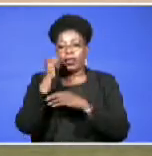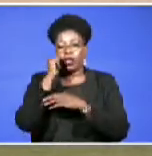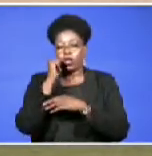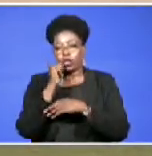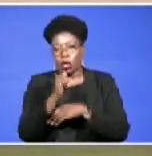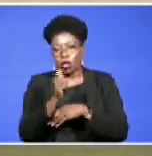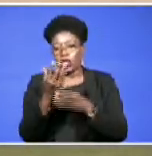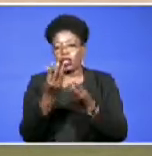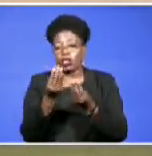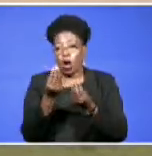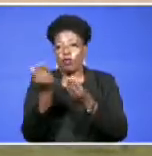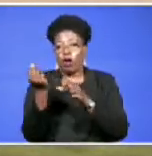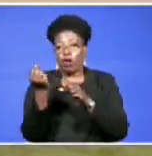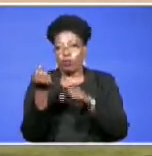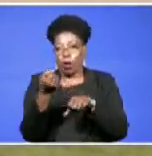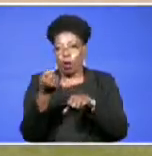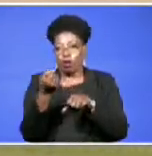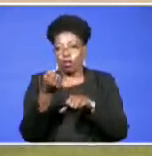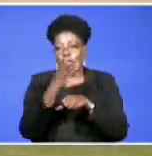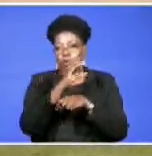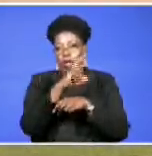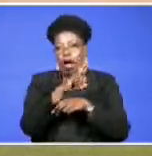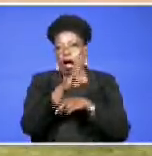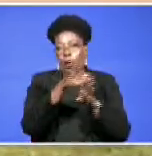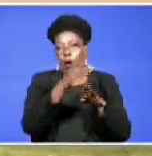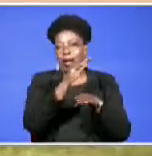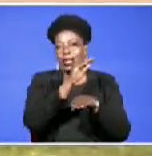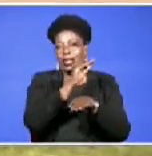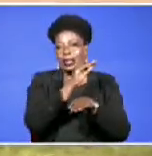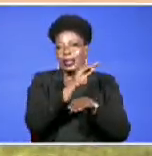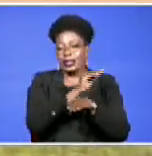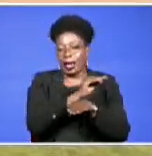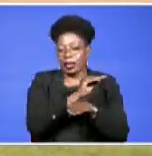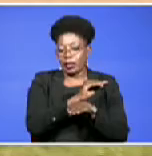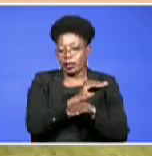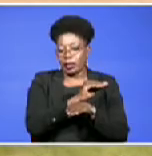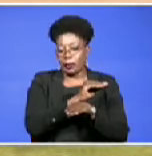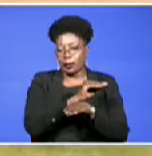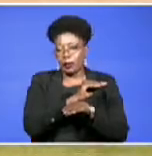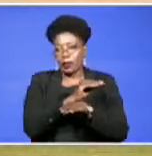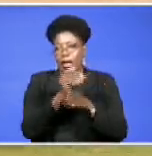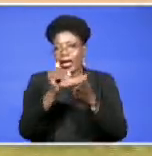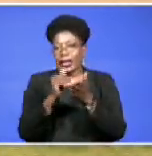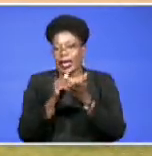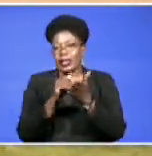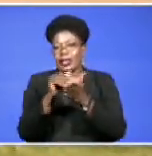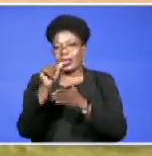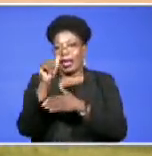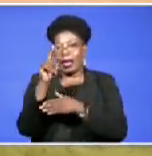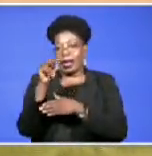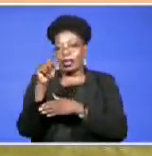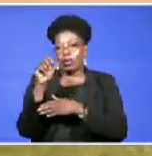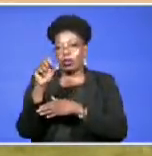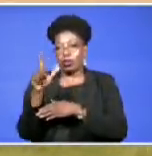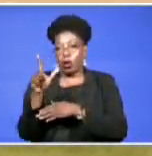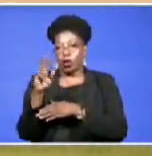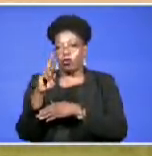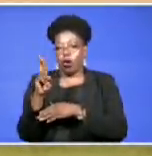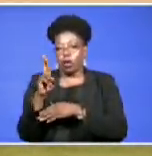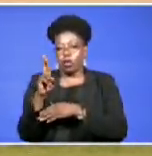playing softball. The C.R. Walker Knights senior girls picking up a strikeout to end their game with the Anatole Rogers Timberwolves. Knights win